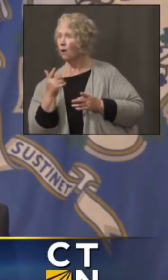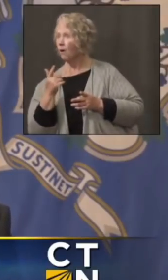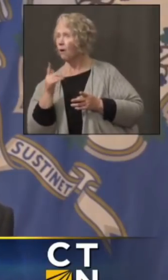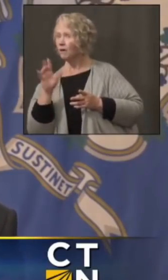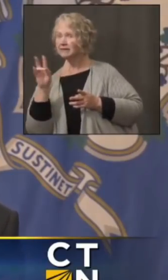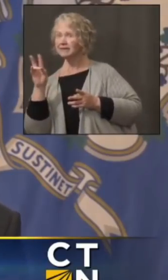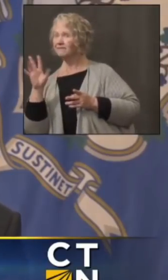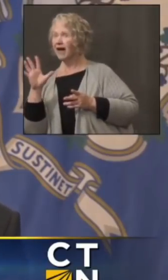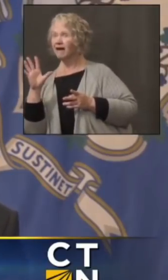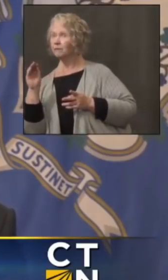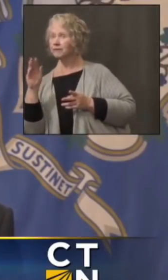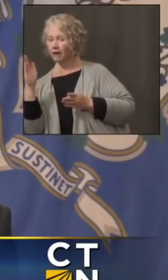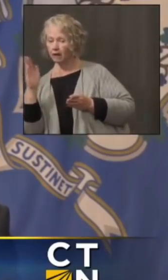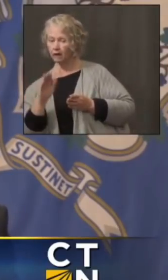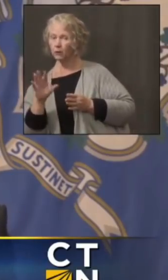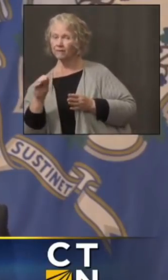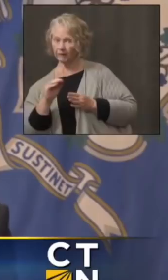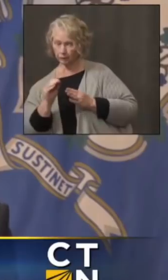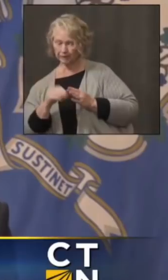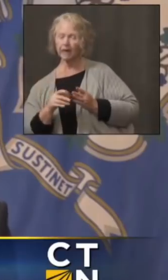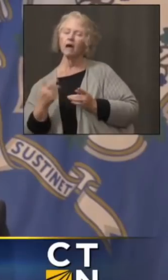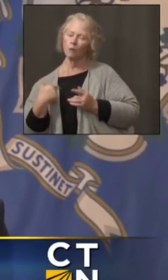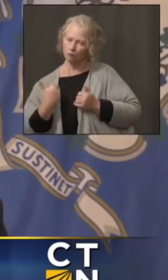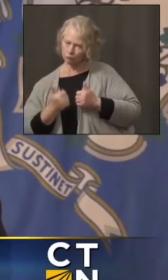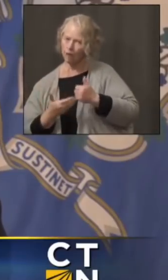help support them and help keep people employed.